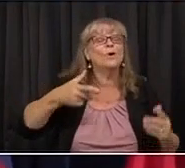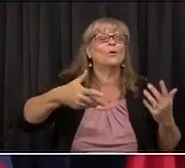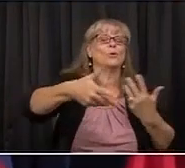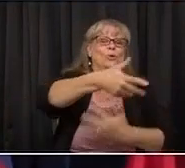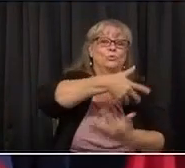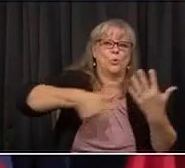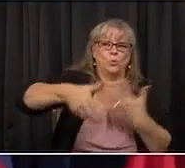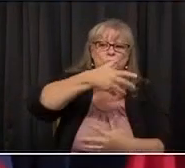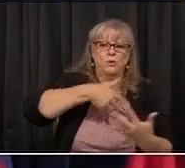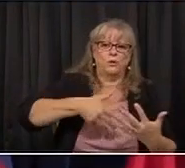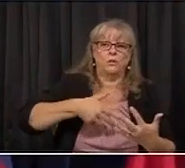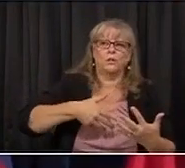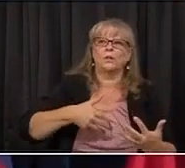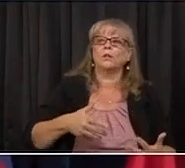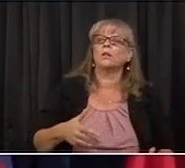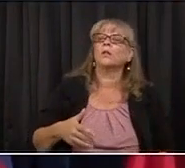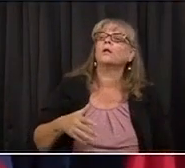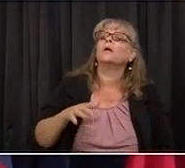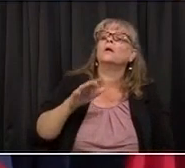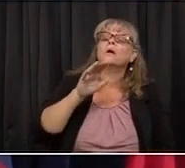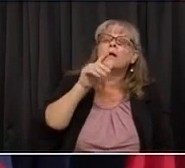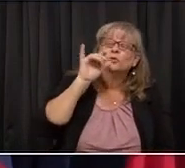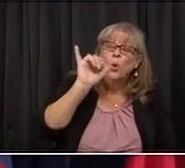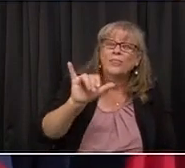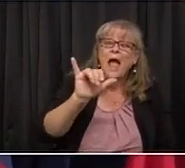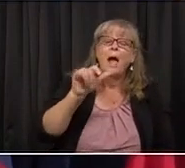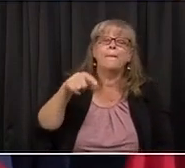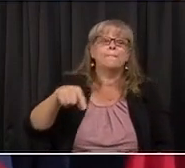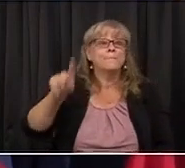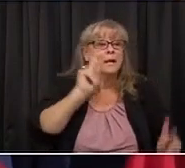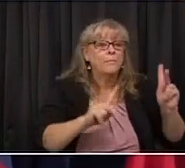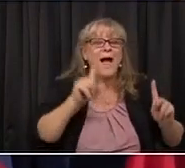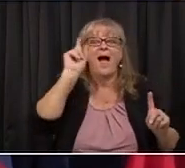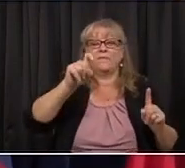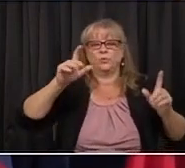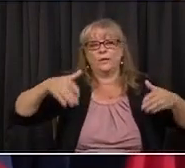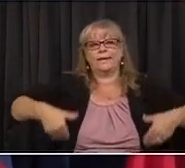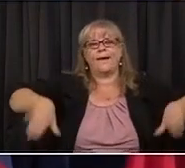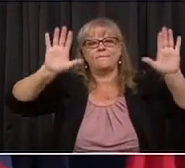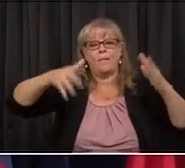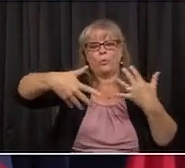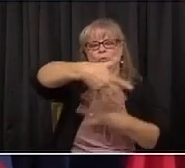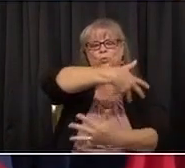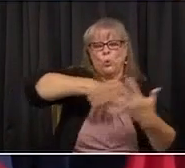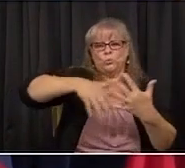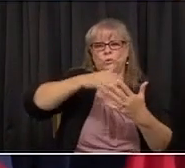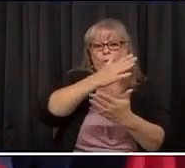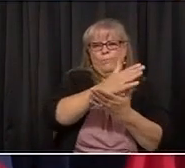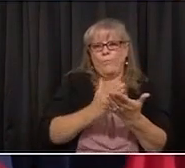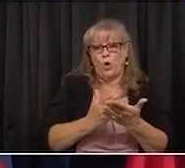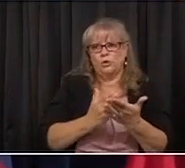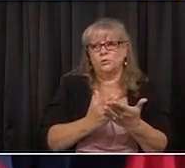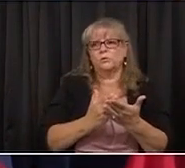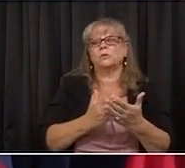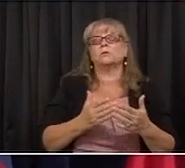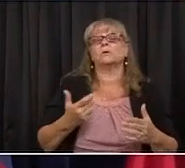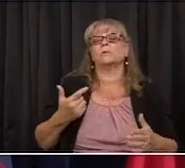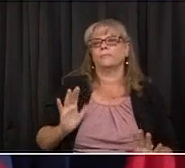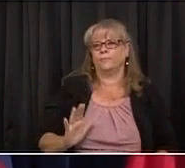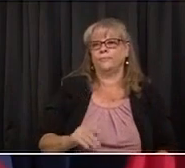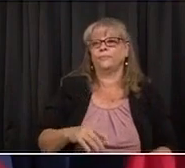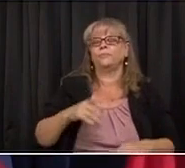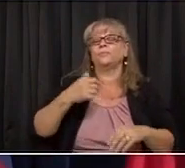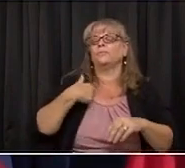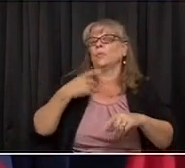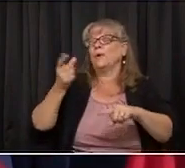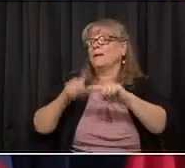don't like that Coloradans can't be at bars and nightclubs. America hasn't figured this out, and I